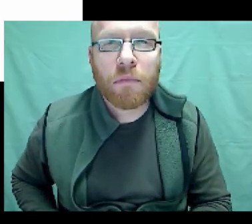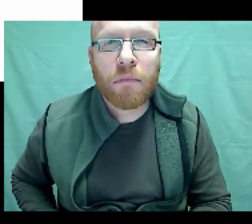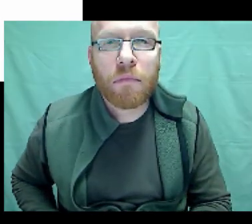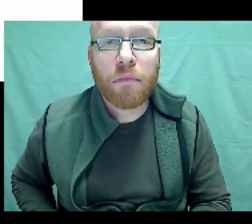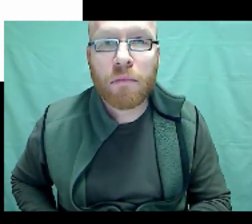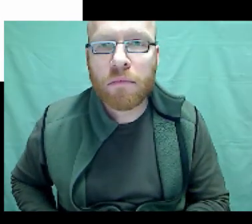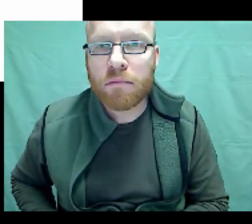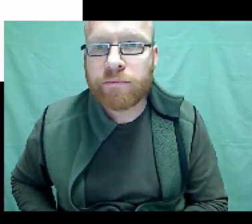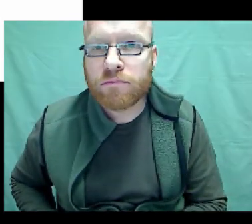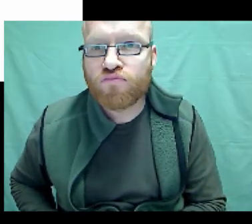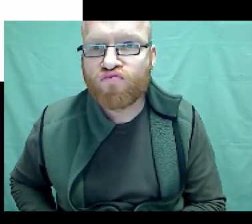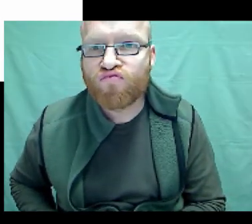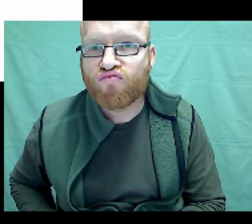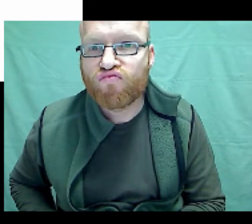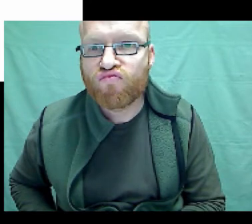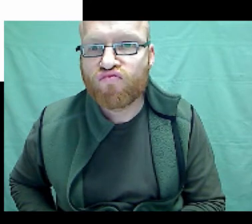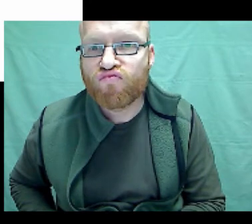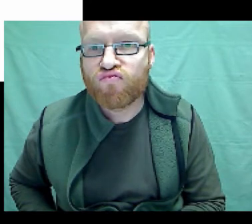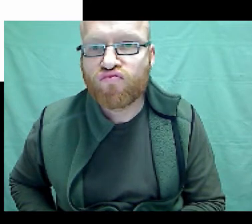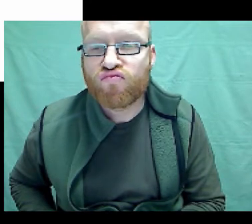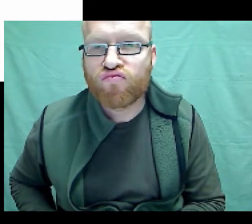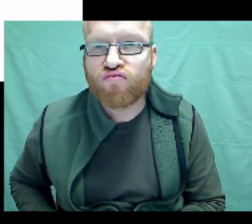sales.